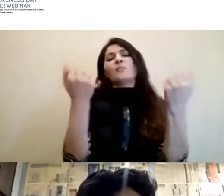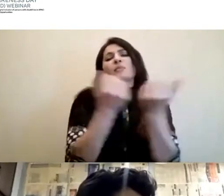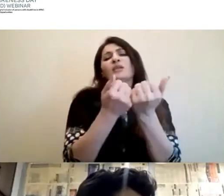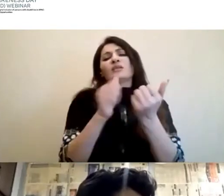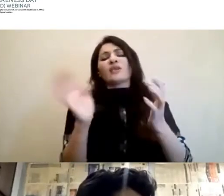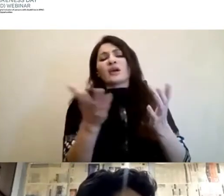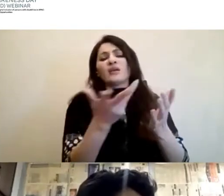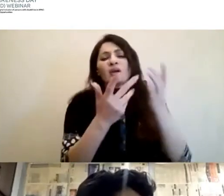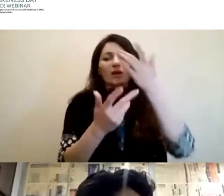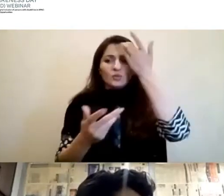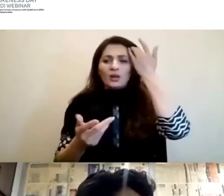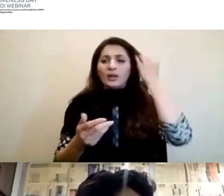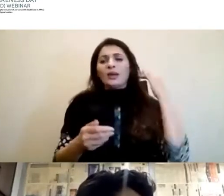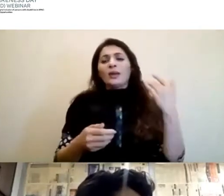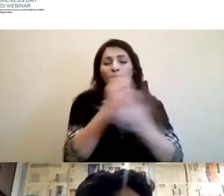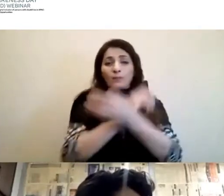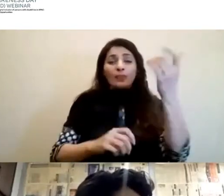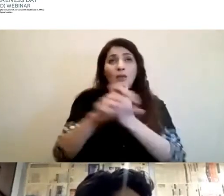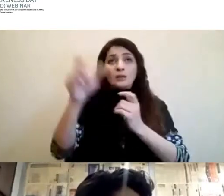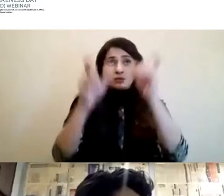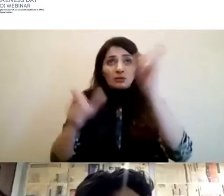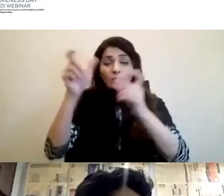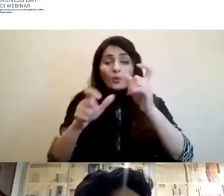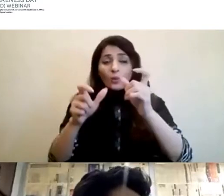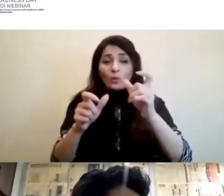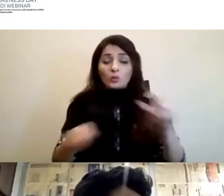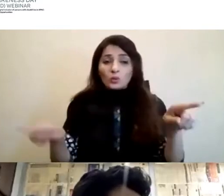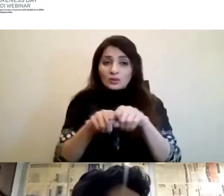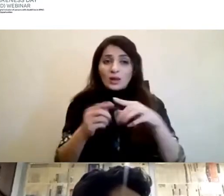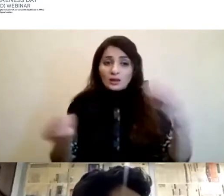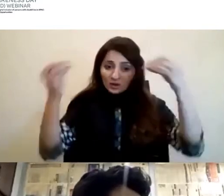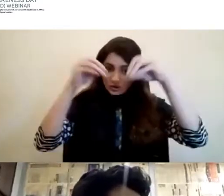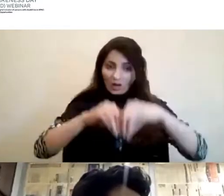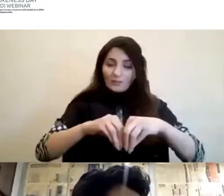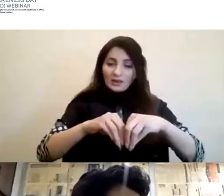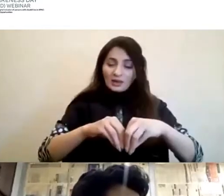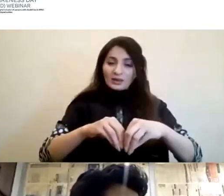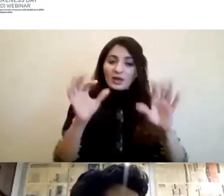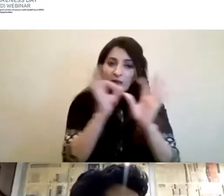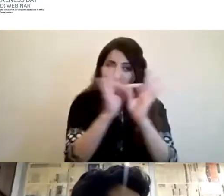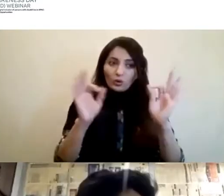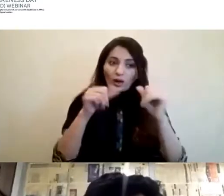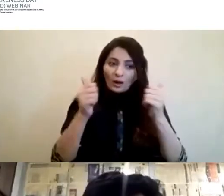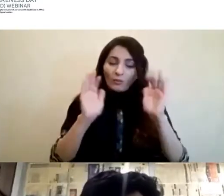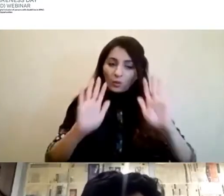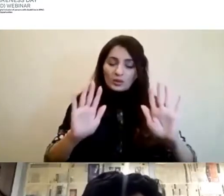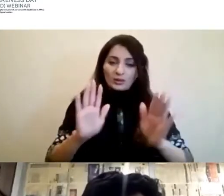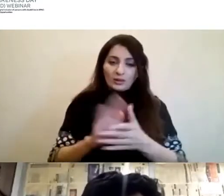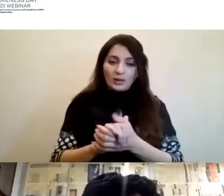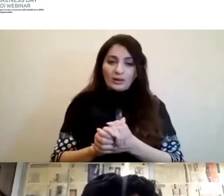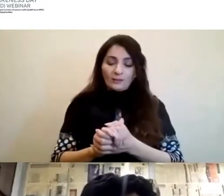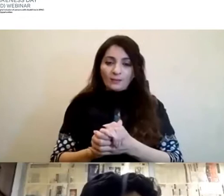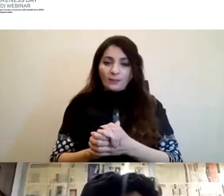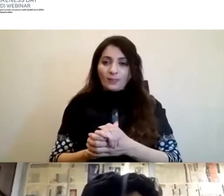consider people with disabilities as experts, and they will be the integral part of the development. We want a world